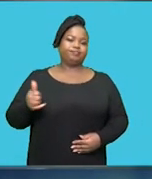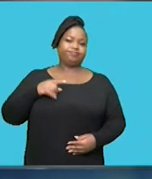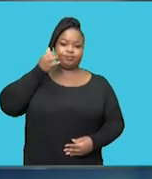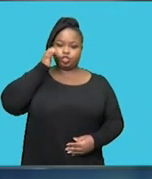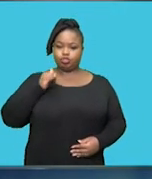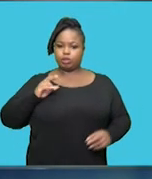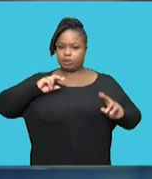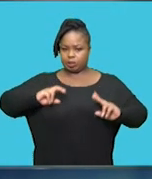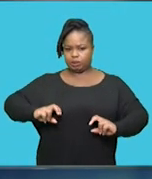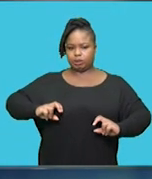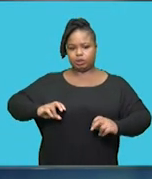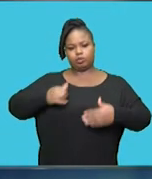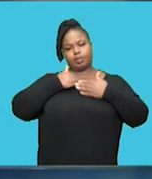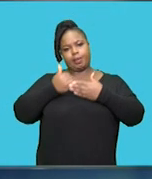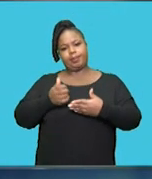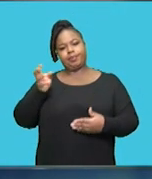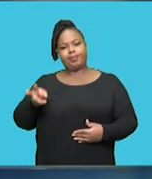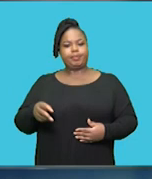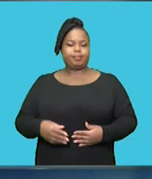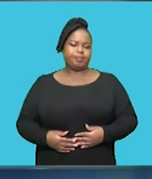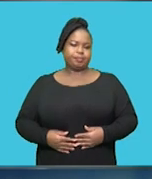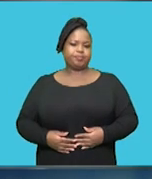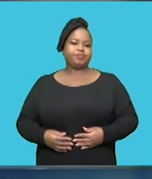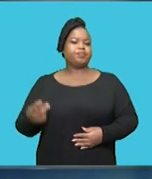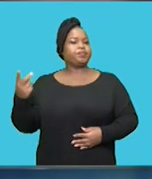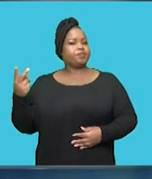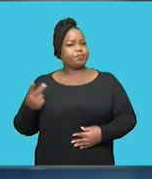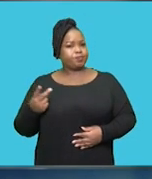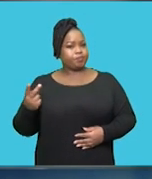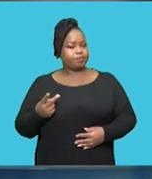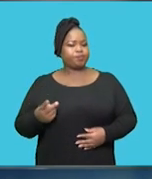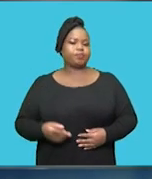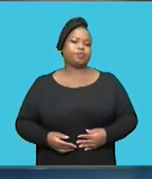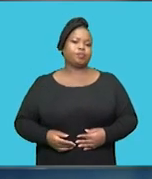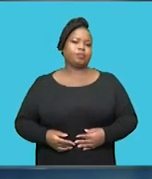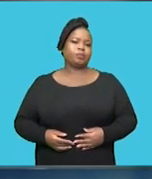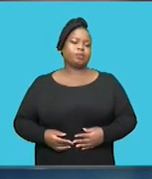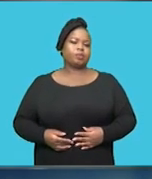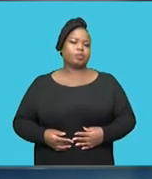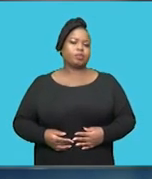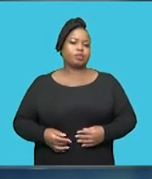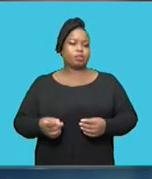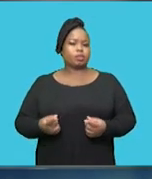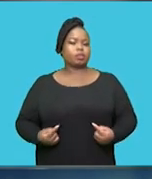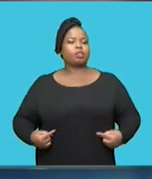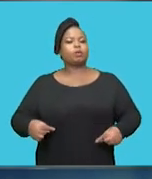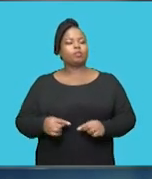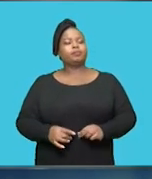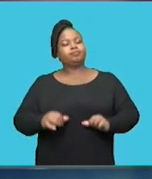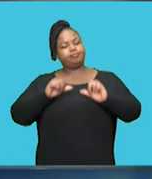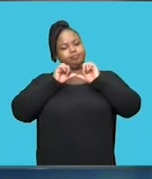checked and assisted. And also that we continue to